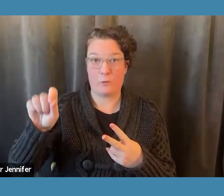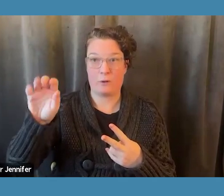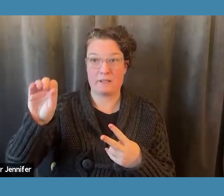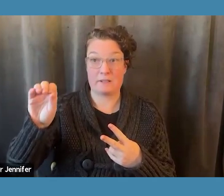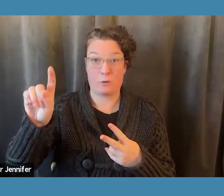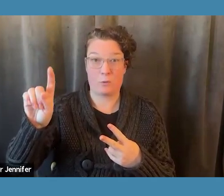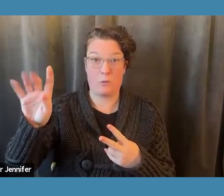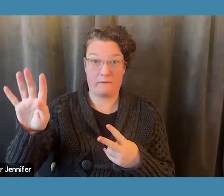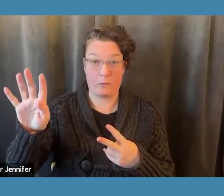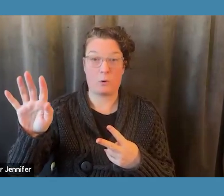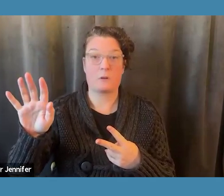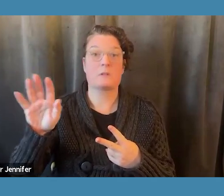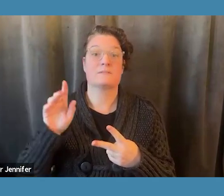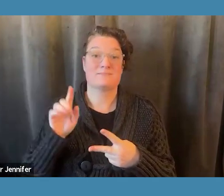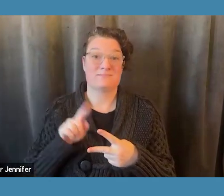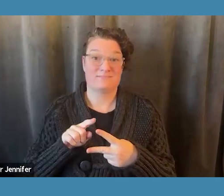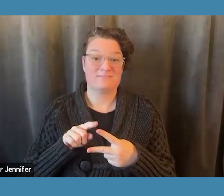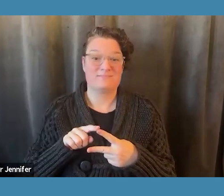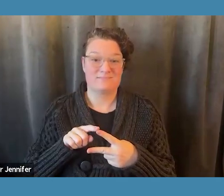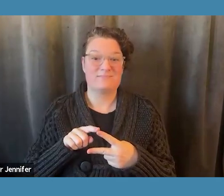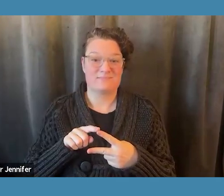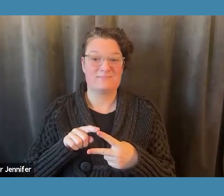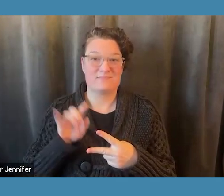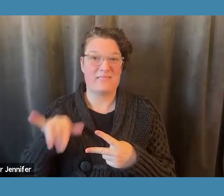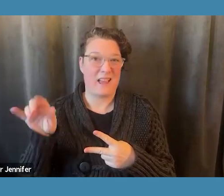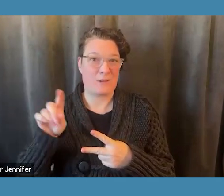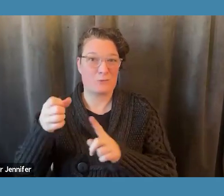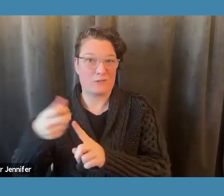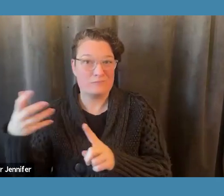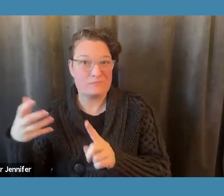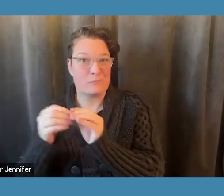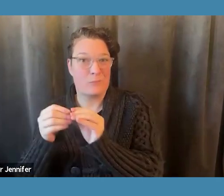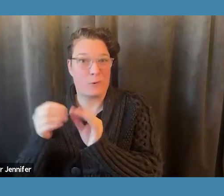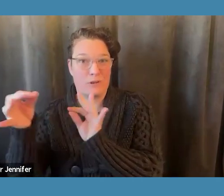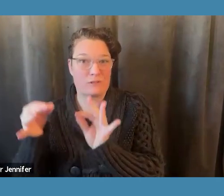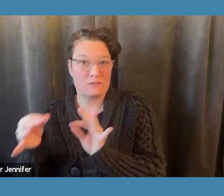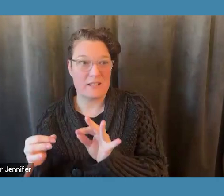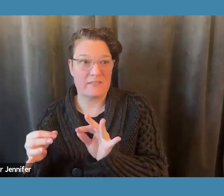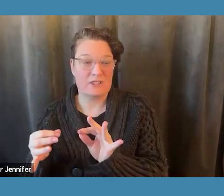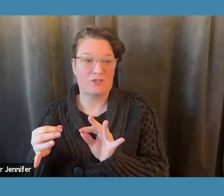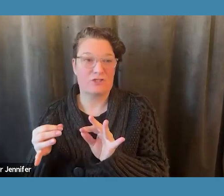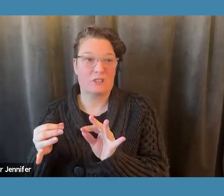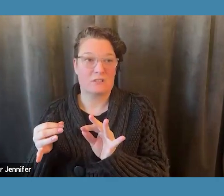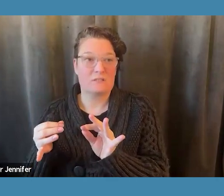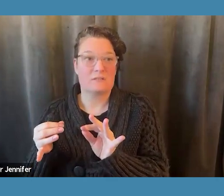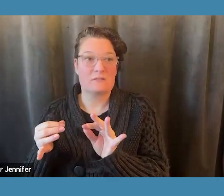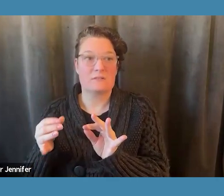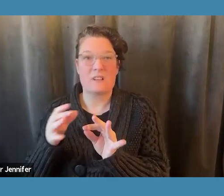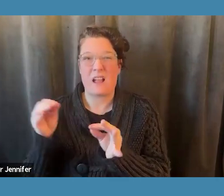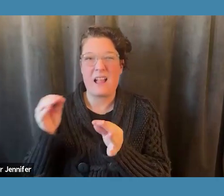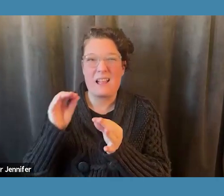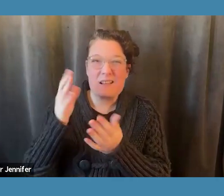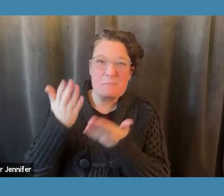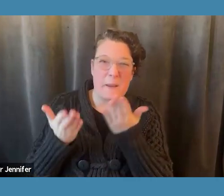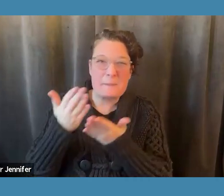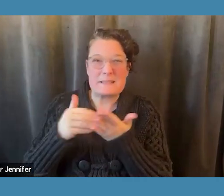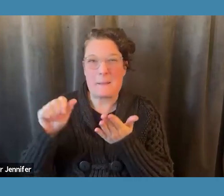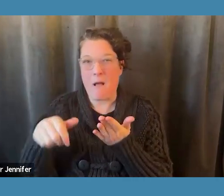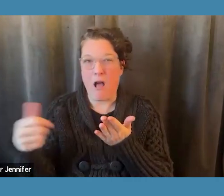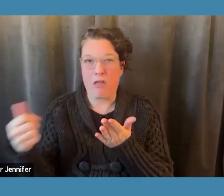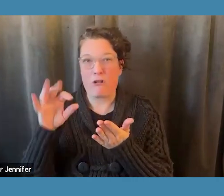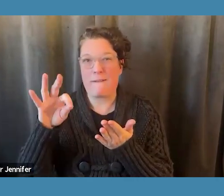65G-4.014. That's where you're seeing the additional definition, and some of them give you some factors that you may need to